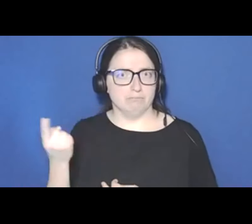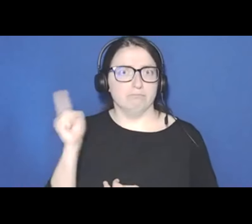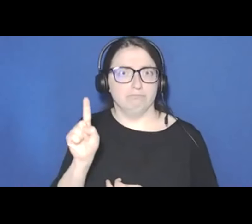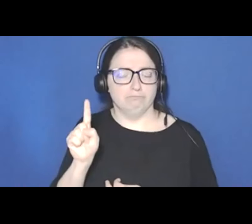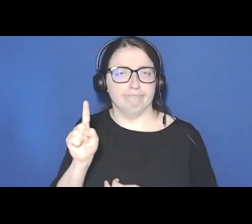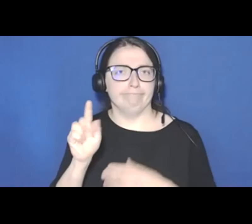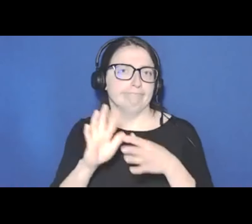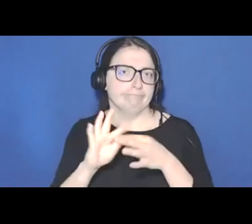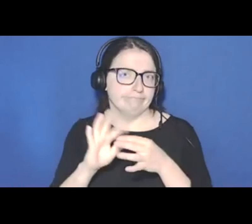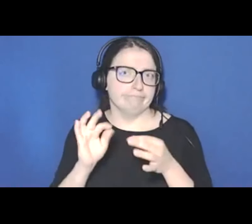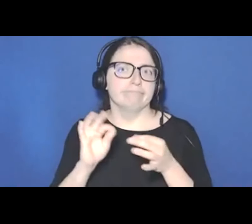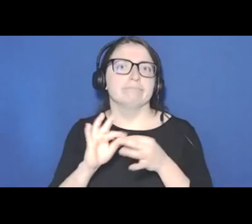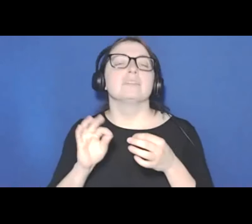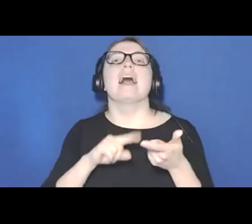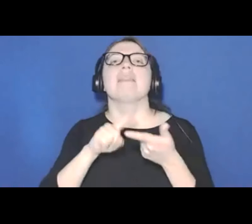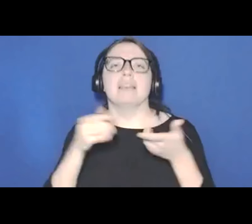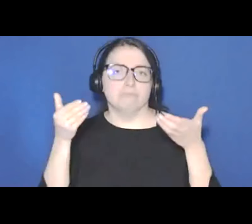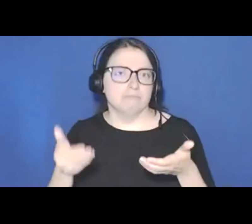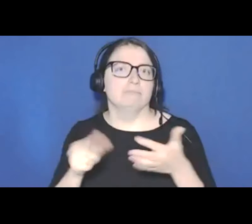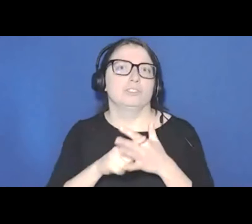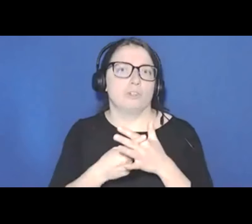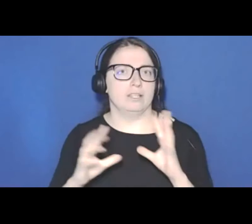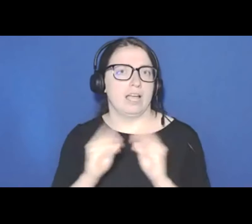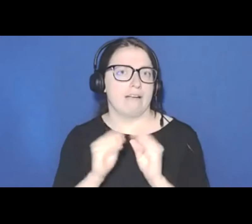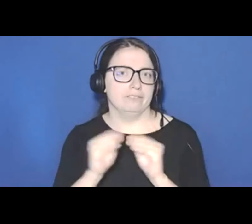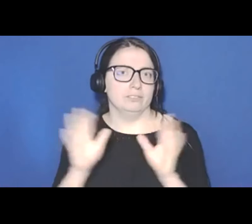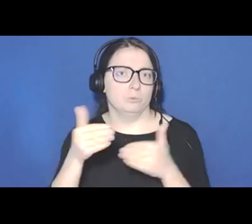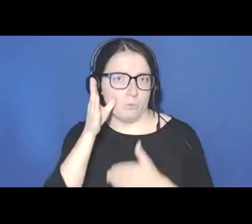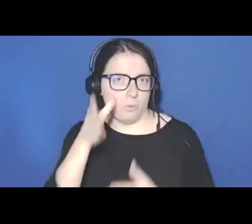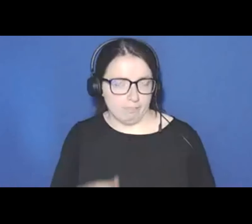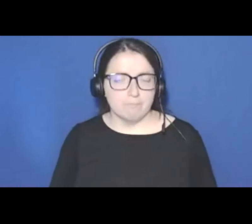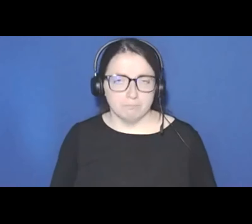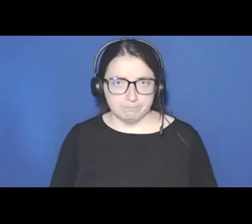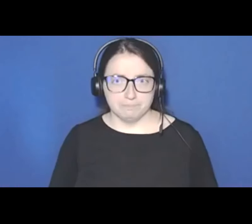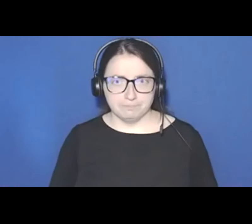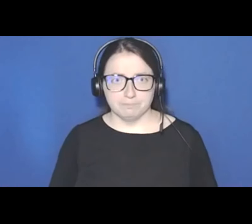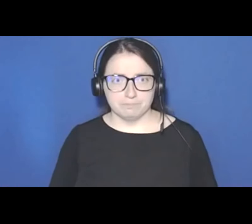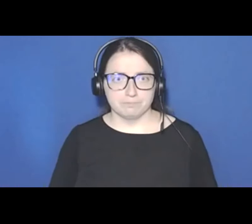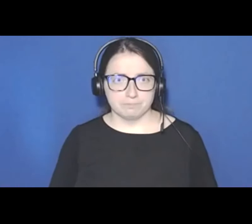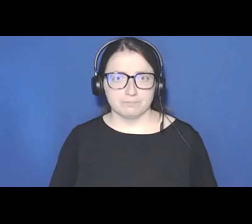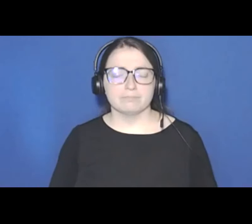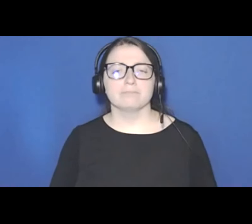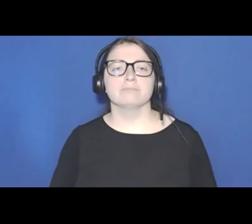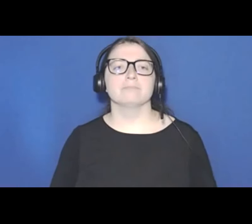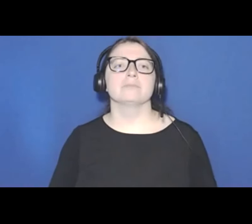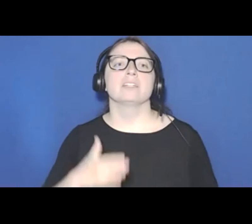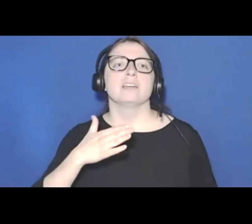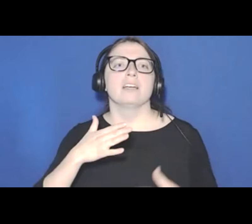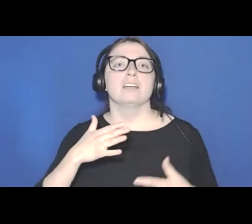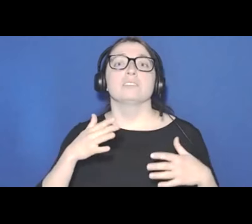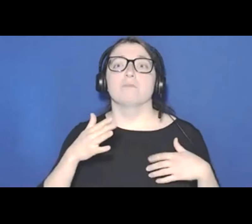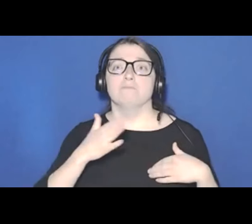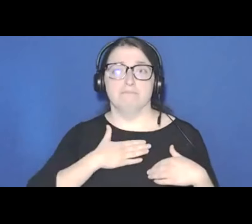the first conference room, where my colleagues will be talking about what to do after an initial